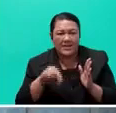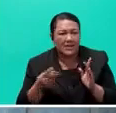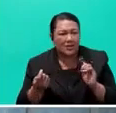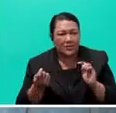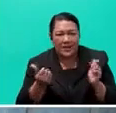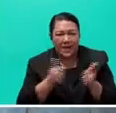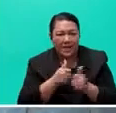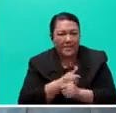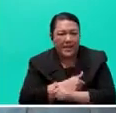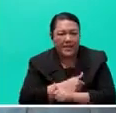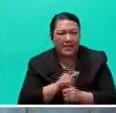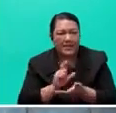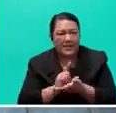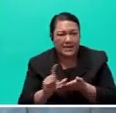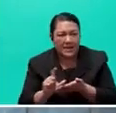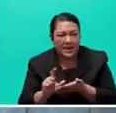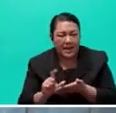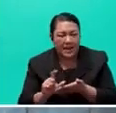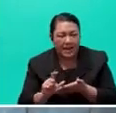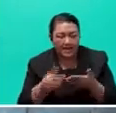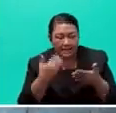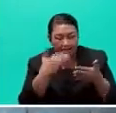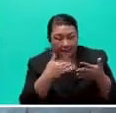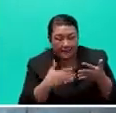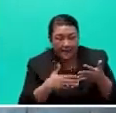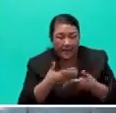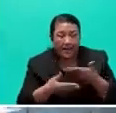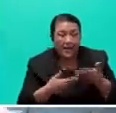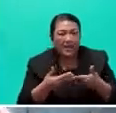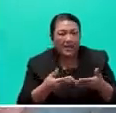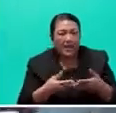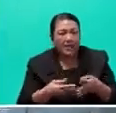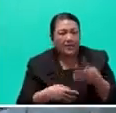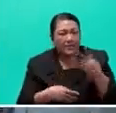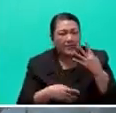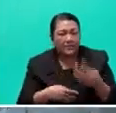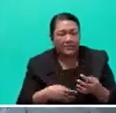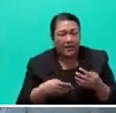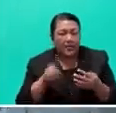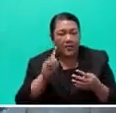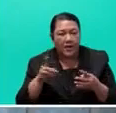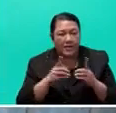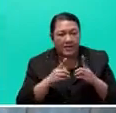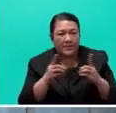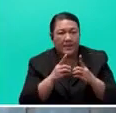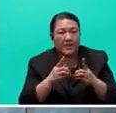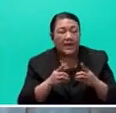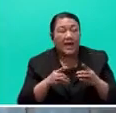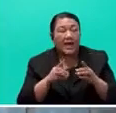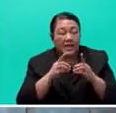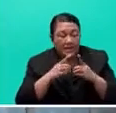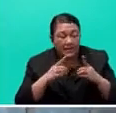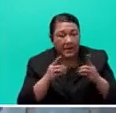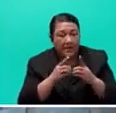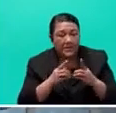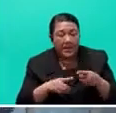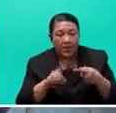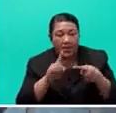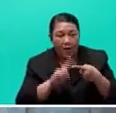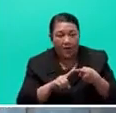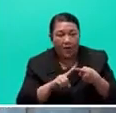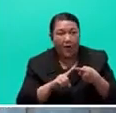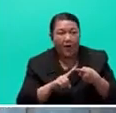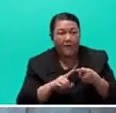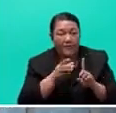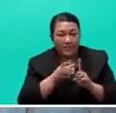Clear definition, there are 4 particular departments which are actually looking after heritage. Department of Heritage under Ministry of Itoke Affairs,